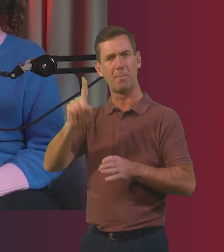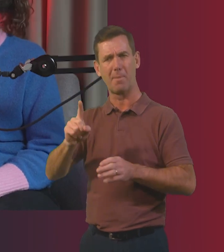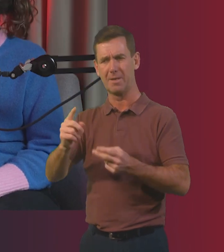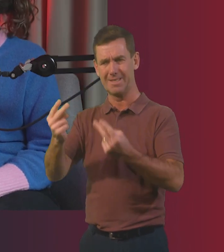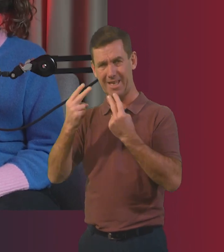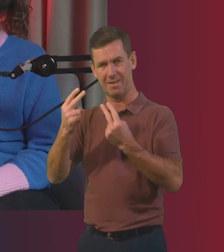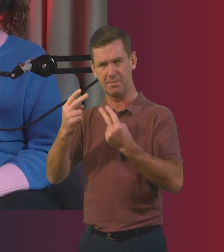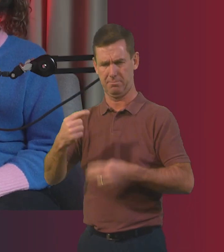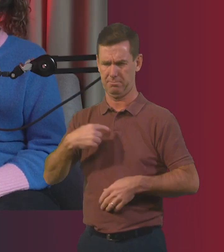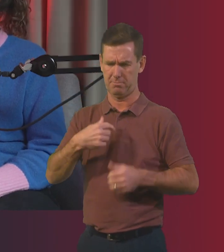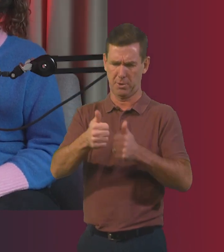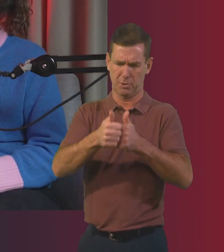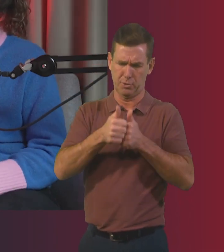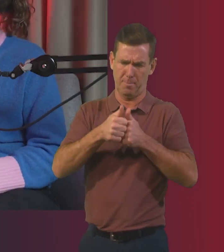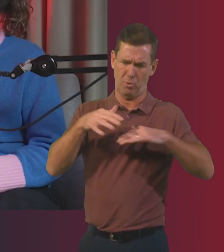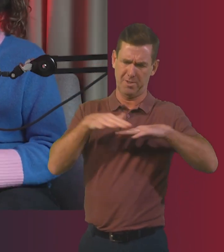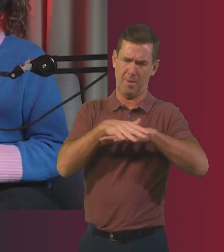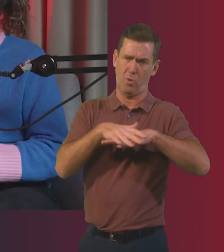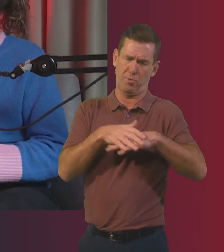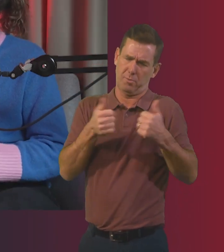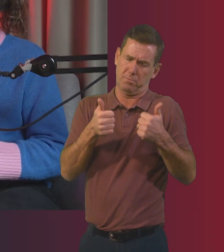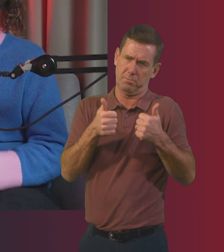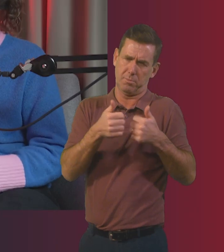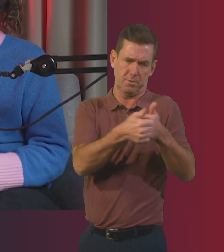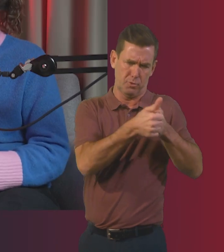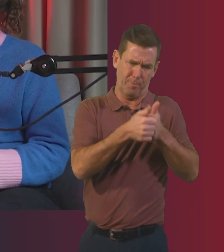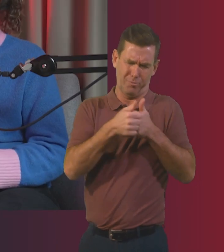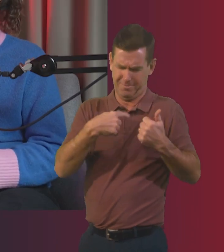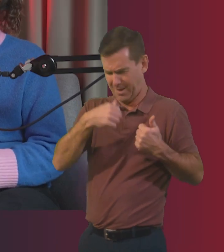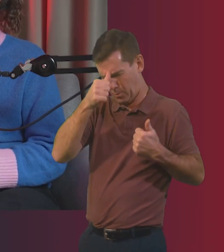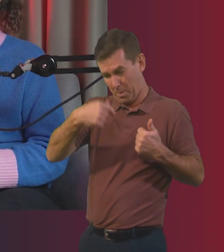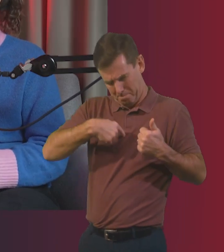although I've got a support network around me and I knew I could get through it,